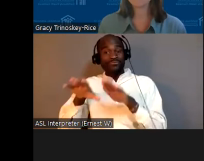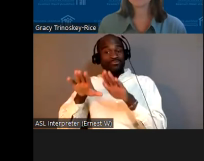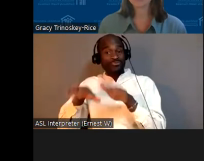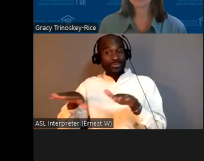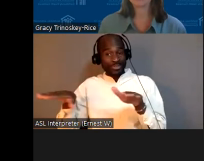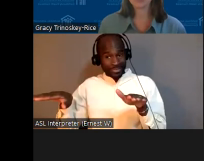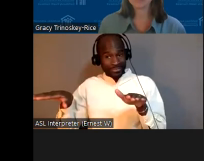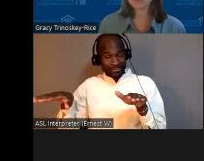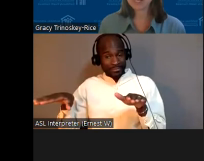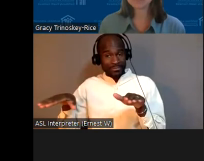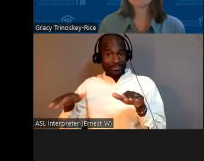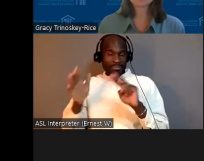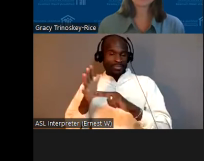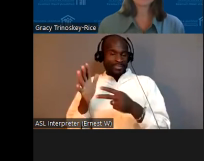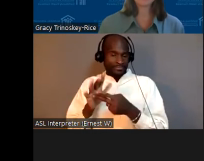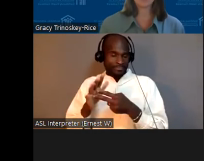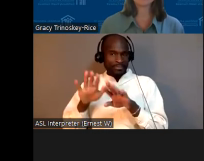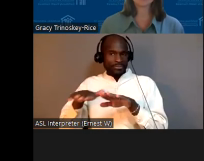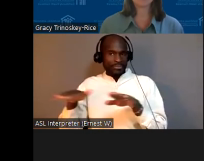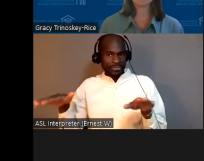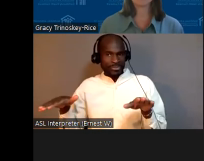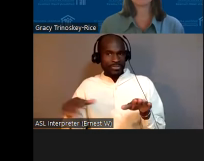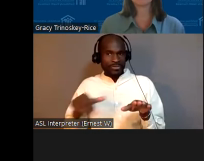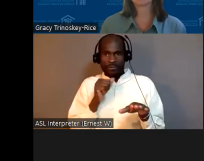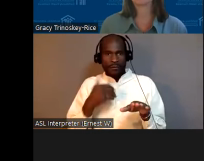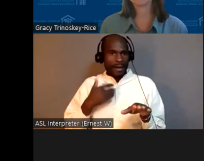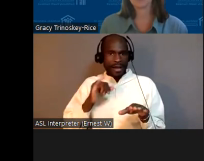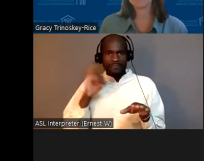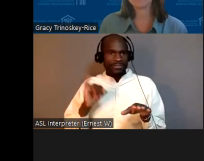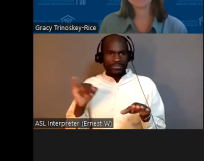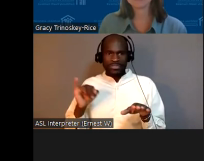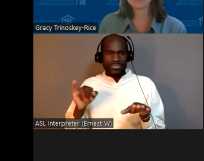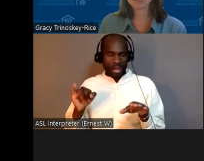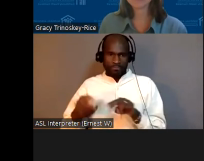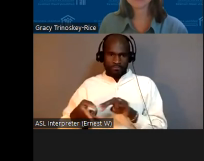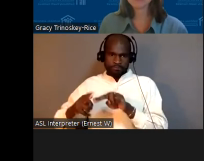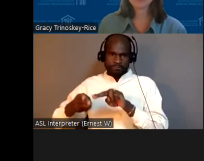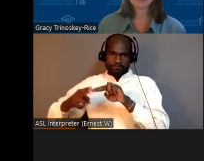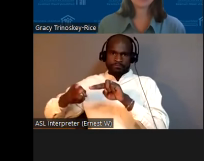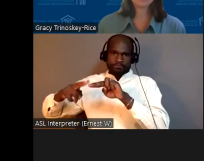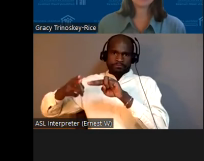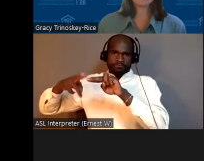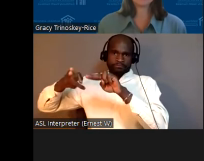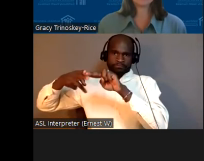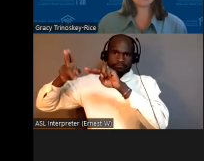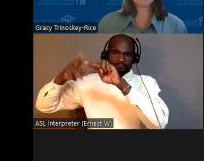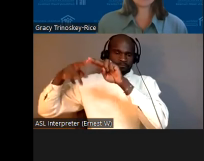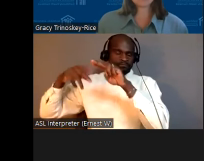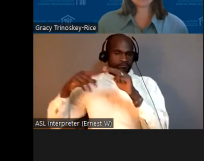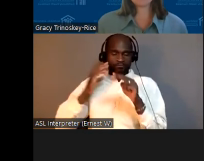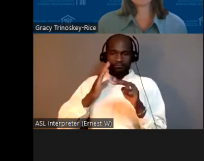losing coverage at an alarming rate, and we're keeping a close eye on these numbers.